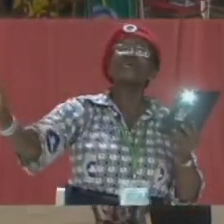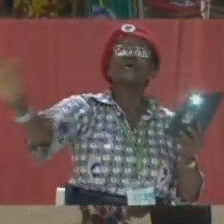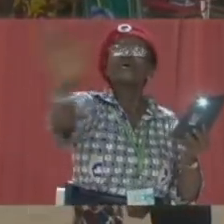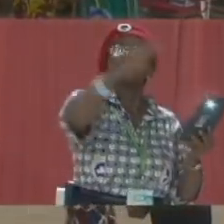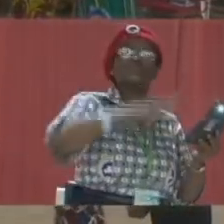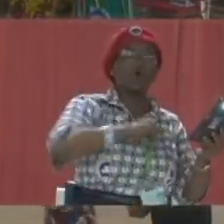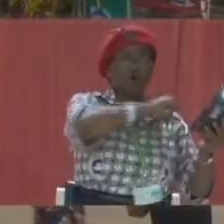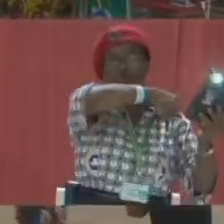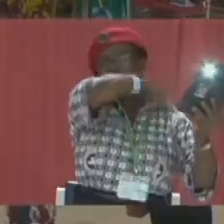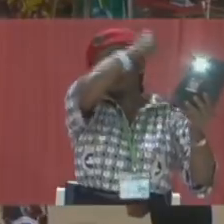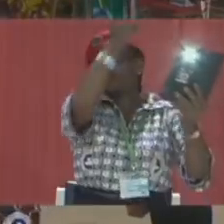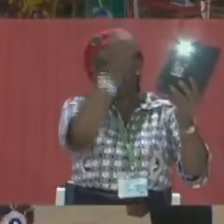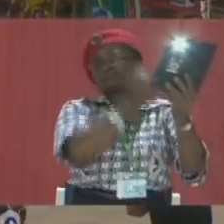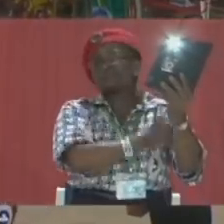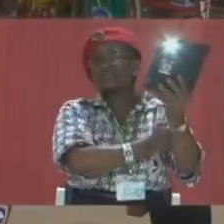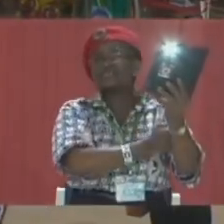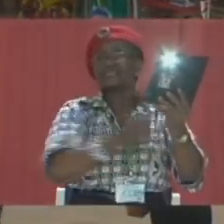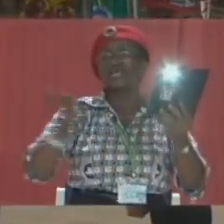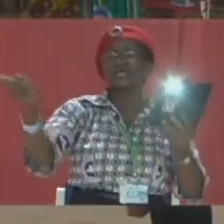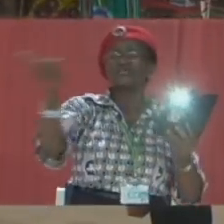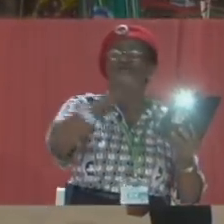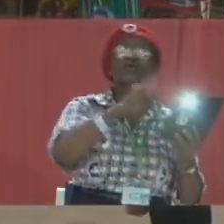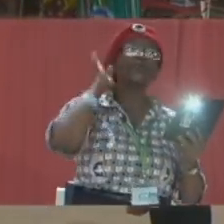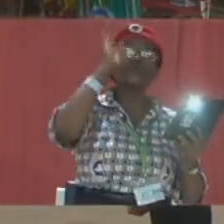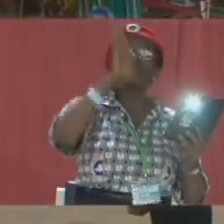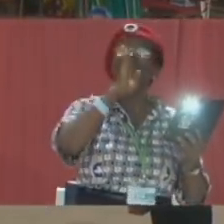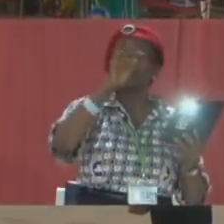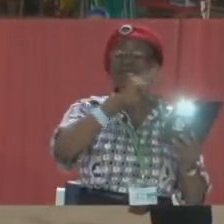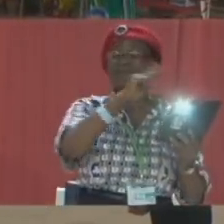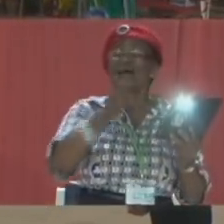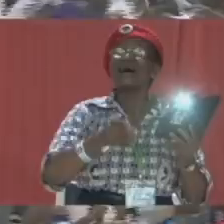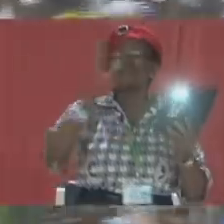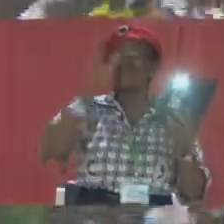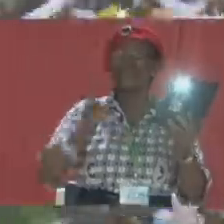You'll be partakers of the everlasting joy.